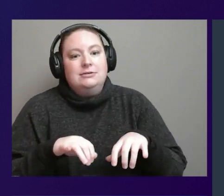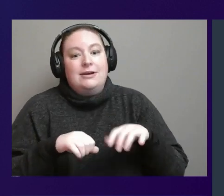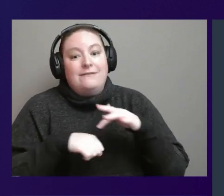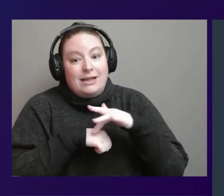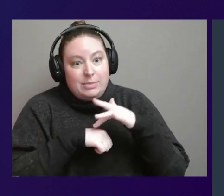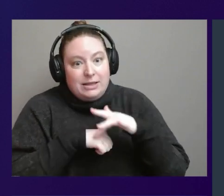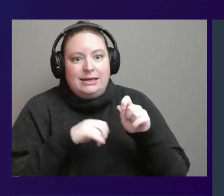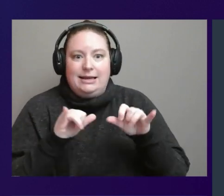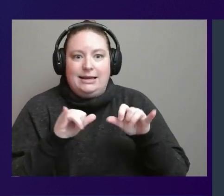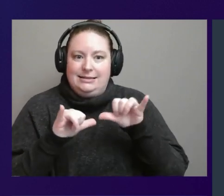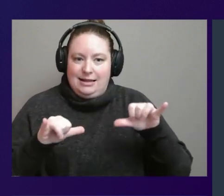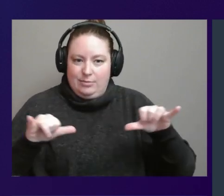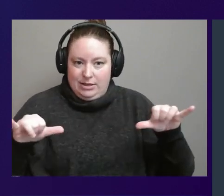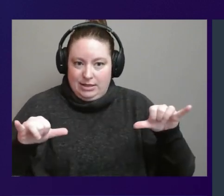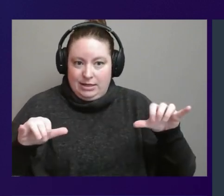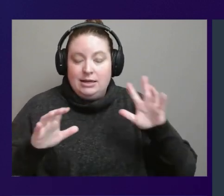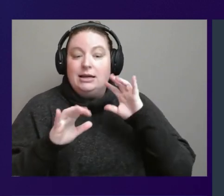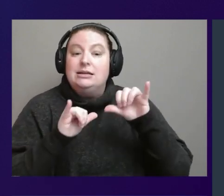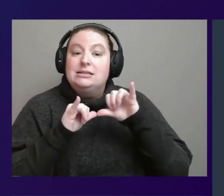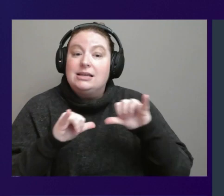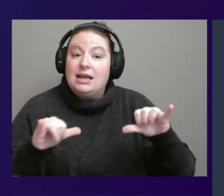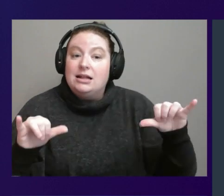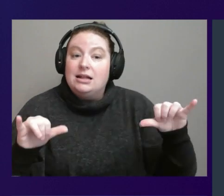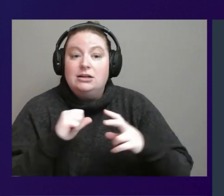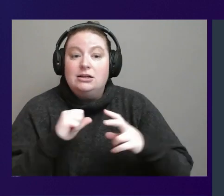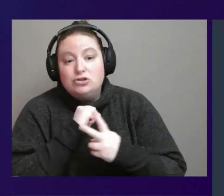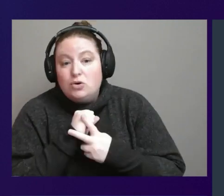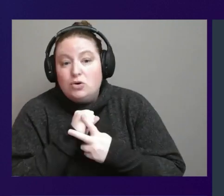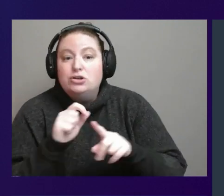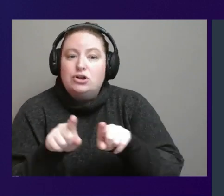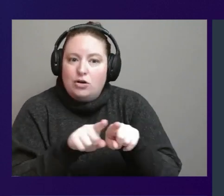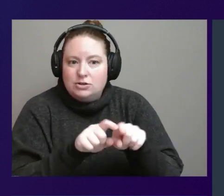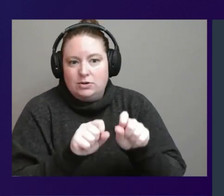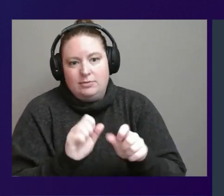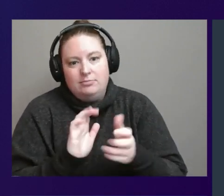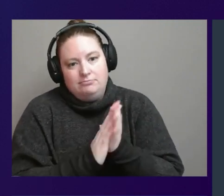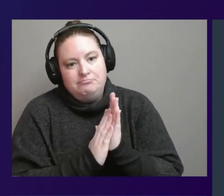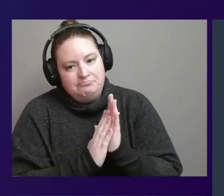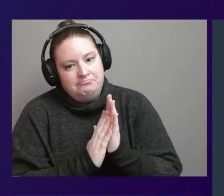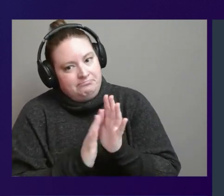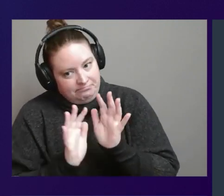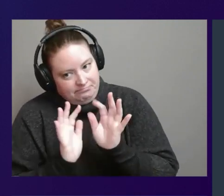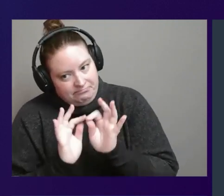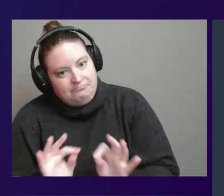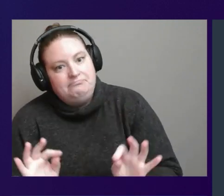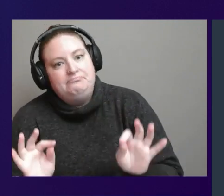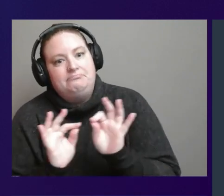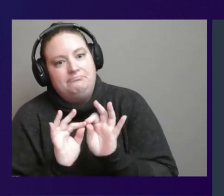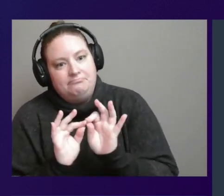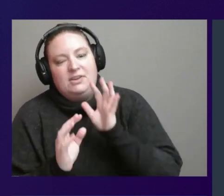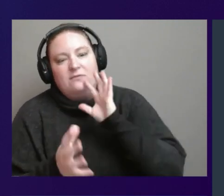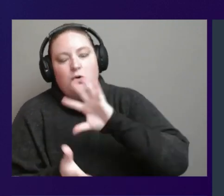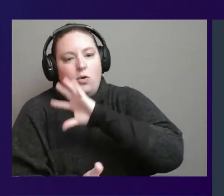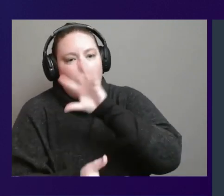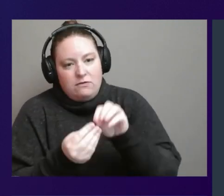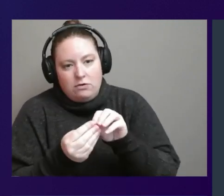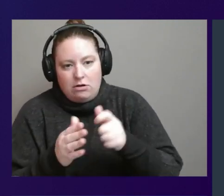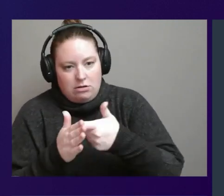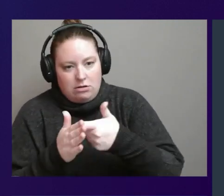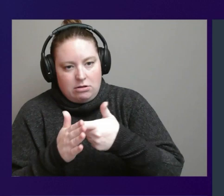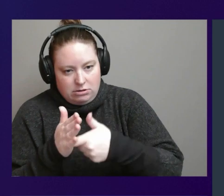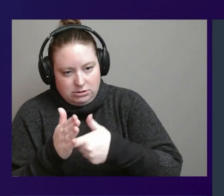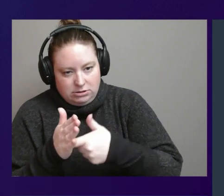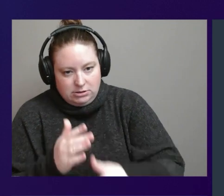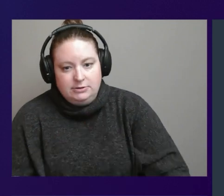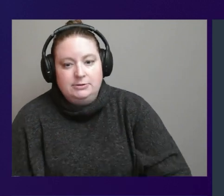scale those types of workloads, storage can also quickly become a significant part of the overall cost of the solution.